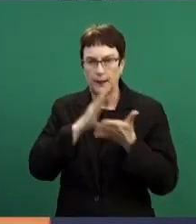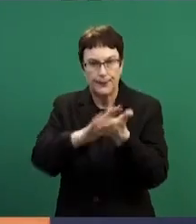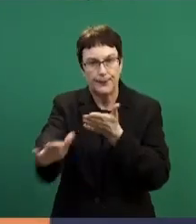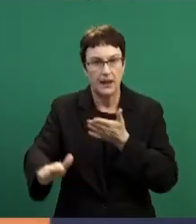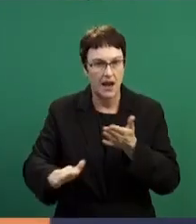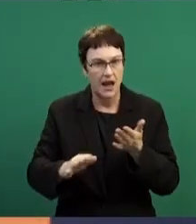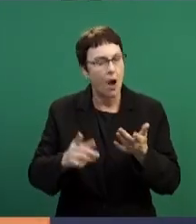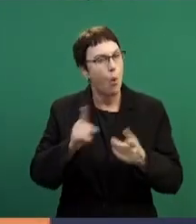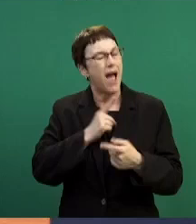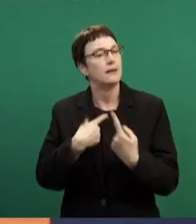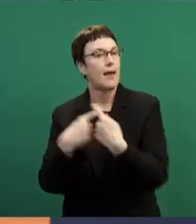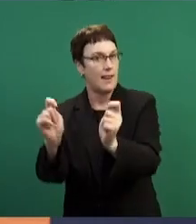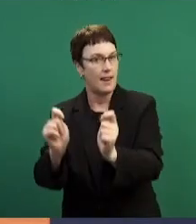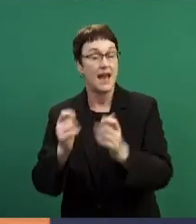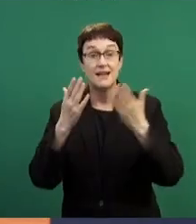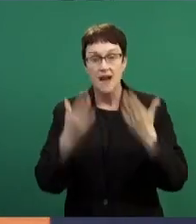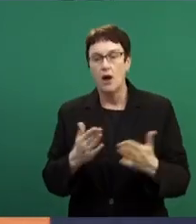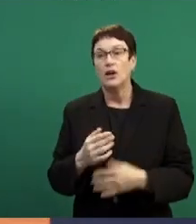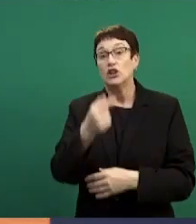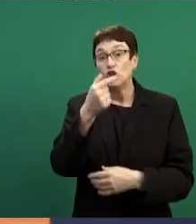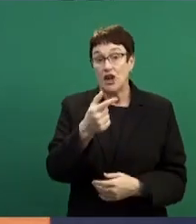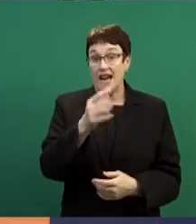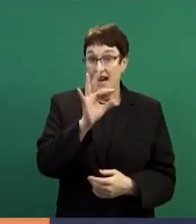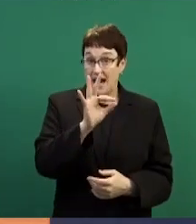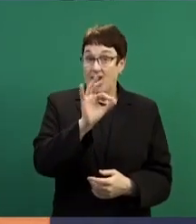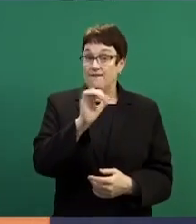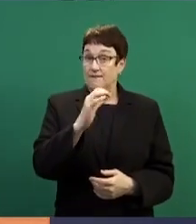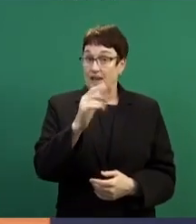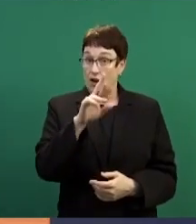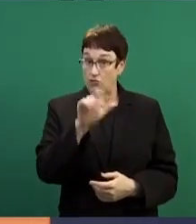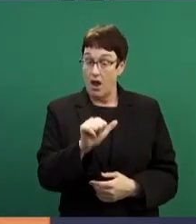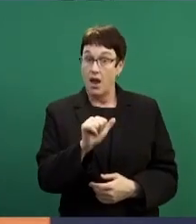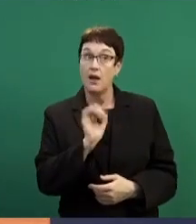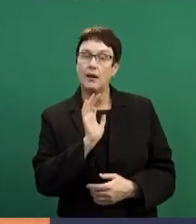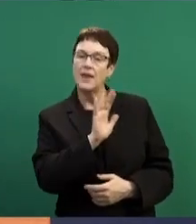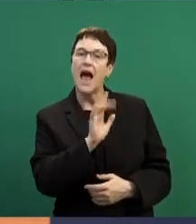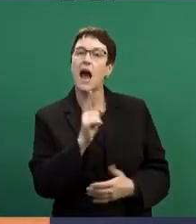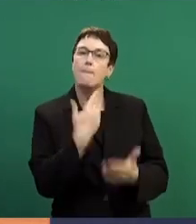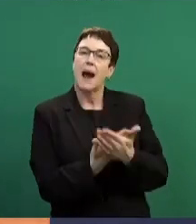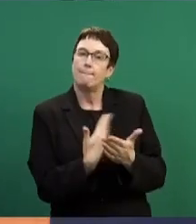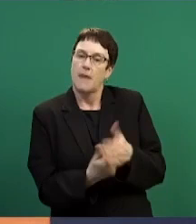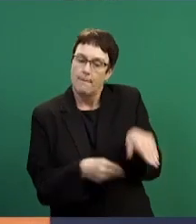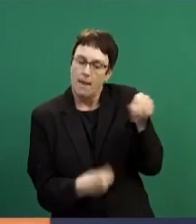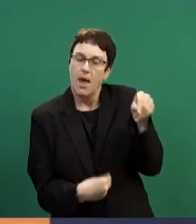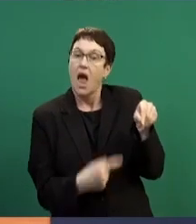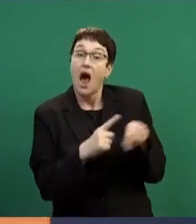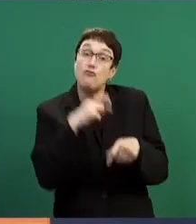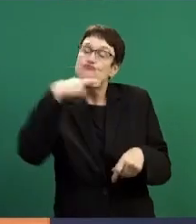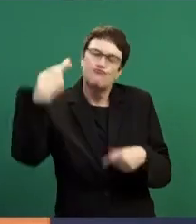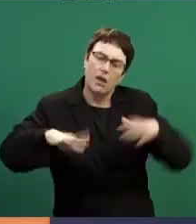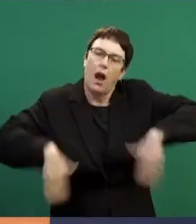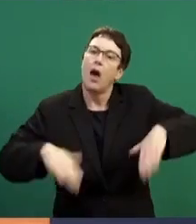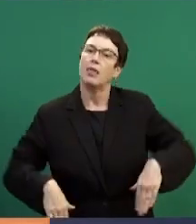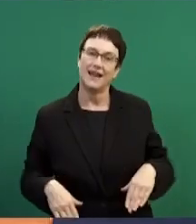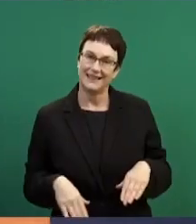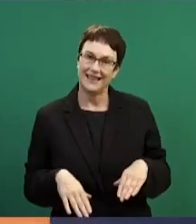The profits in GFECRA are unrealized. For you to realize them, you must sell